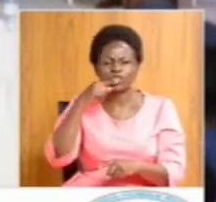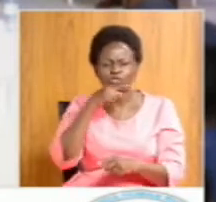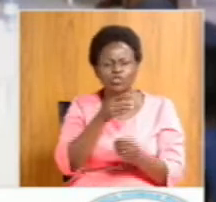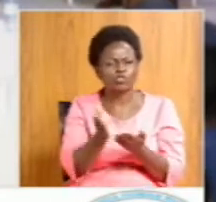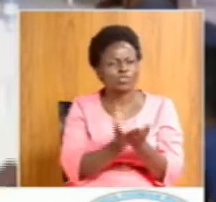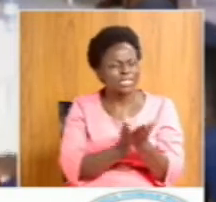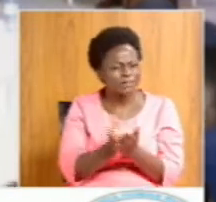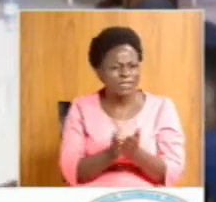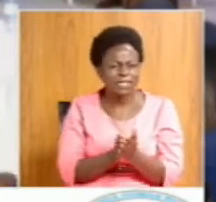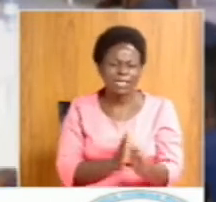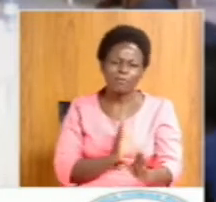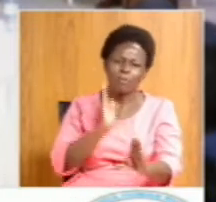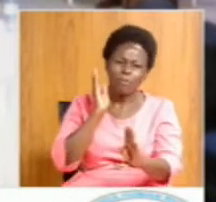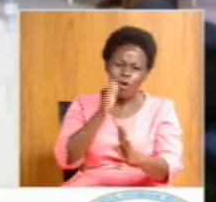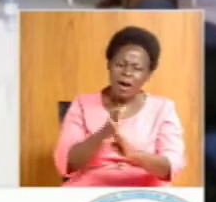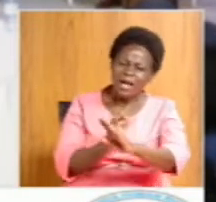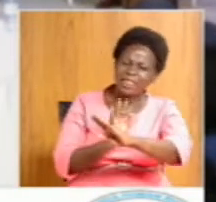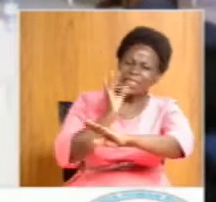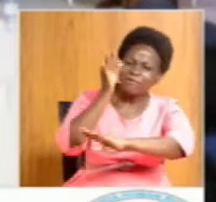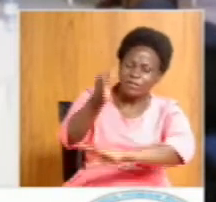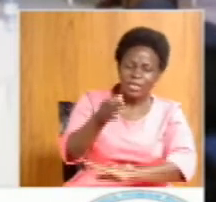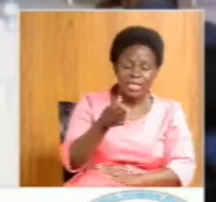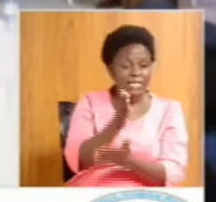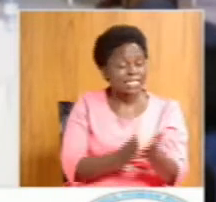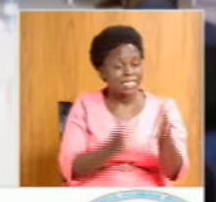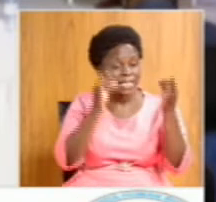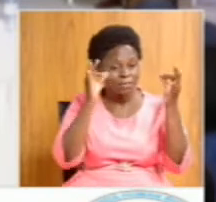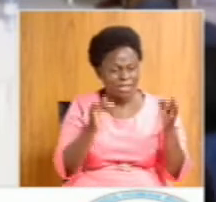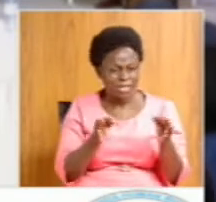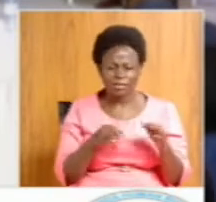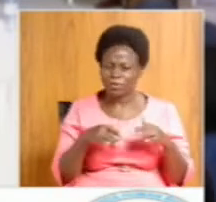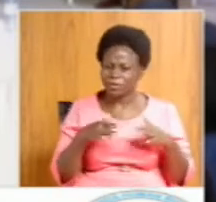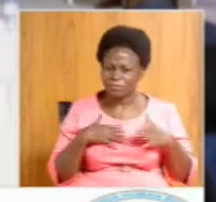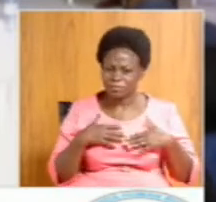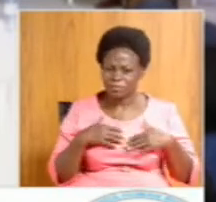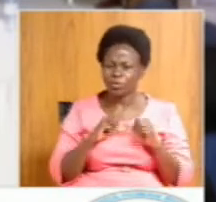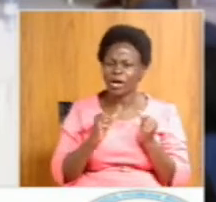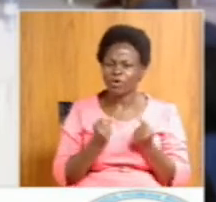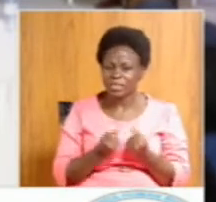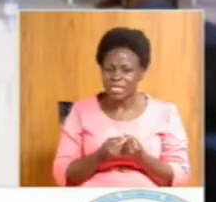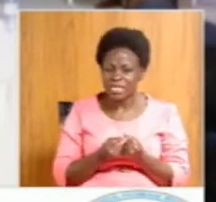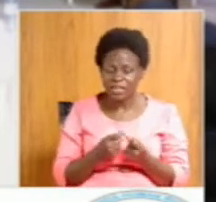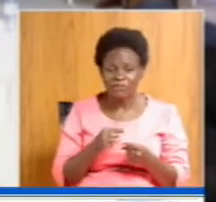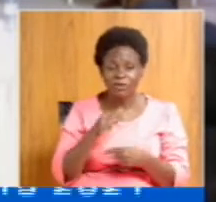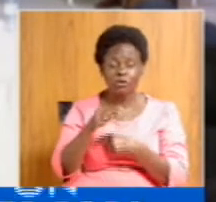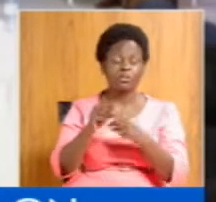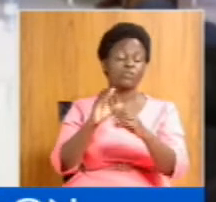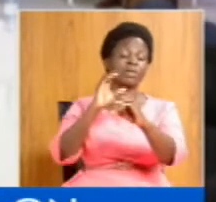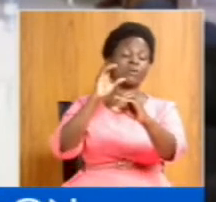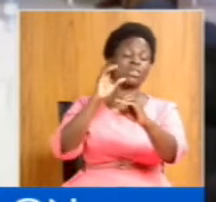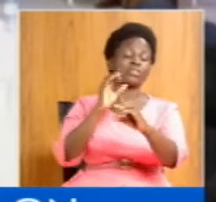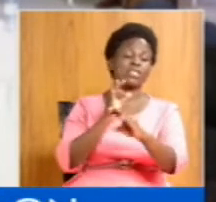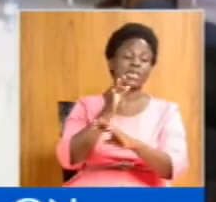particularly in the future is something we should all be very concerned about if we continue with this trajectory we're mortgaging